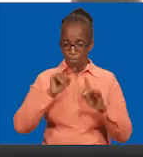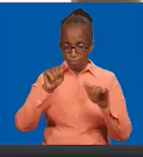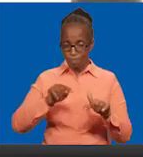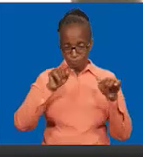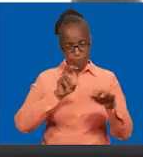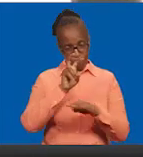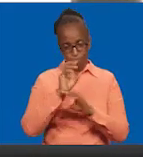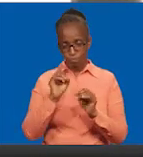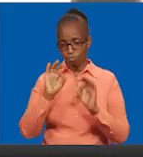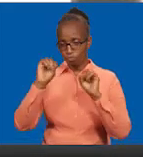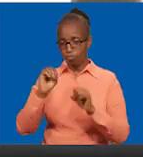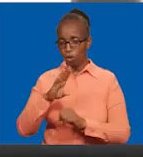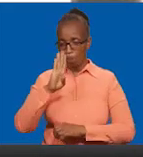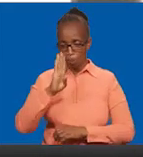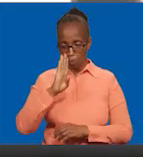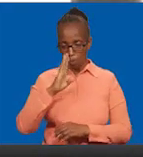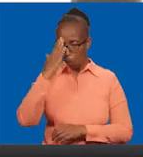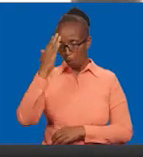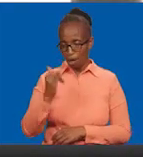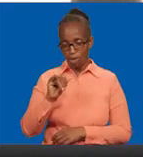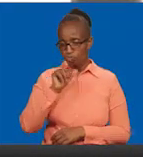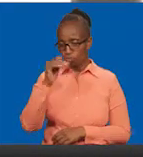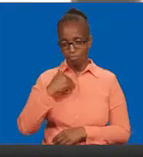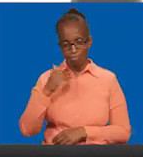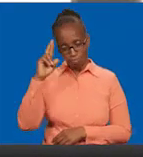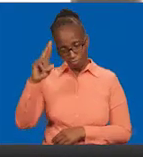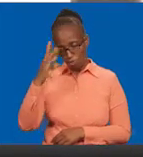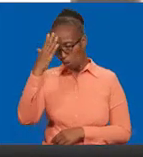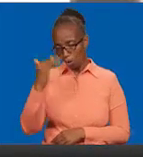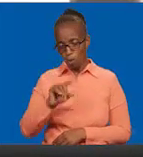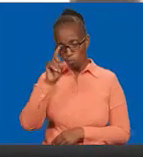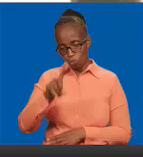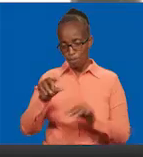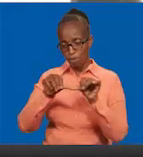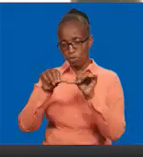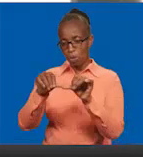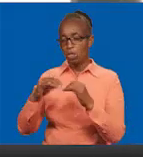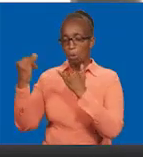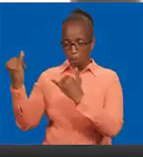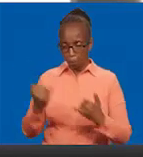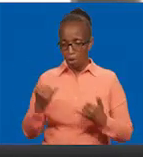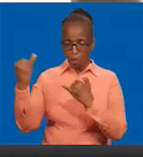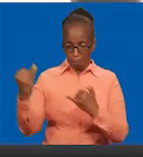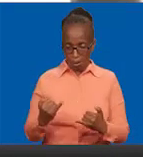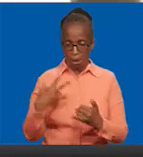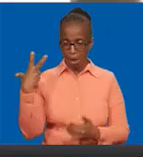to ask your people to look at that ordinance and see if we can borrow from it, because there is no reason why we should be